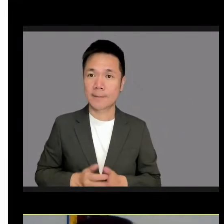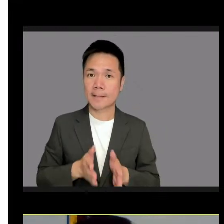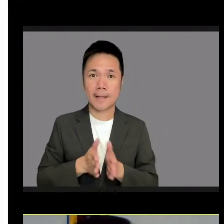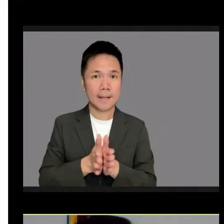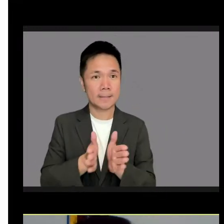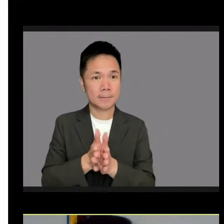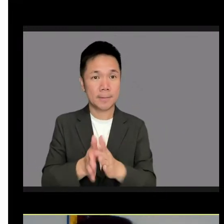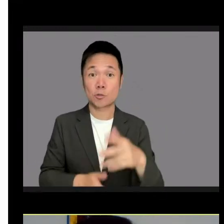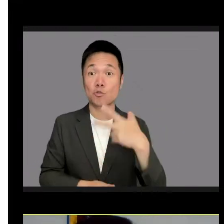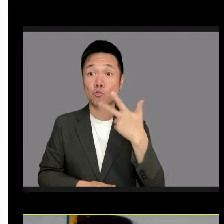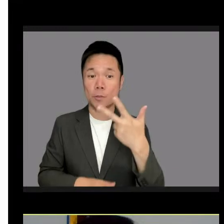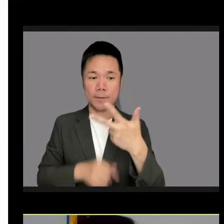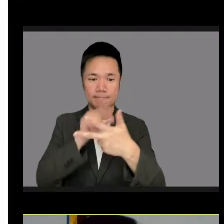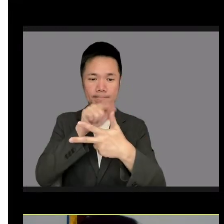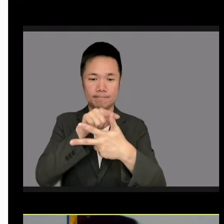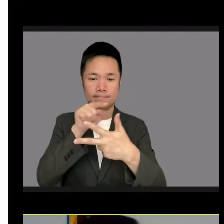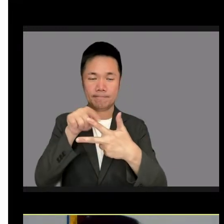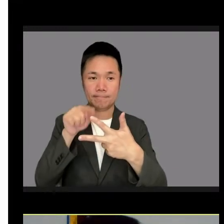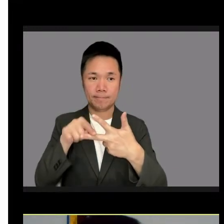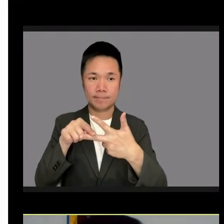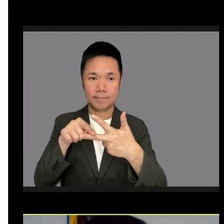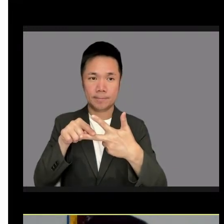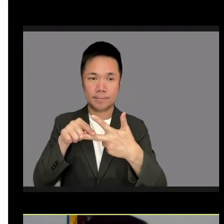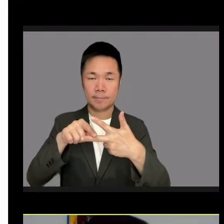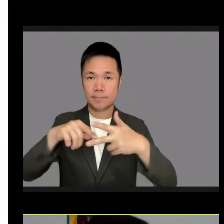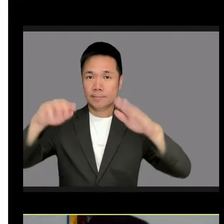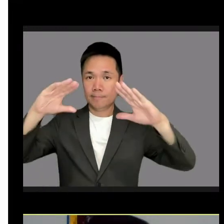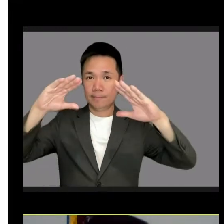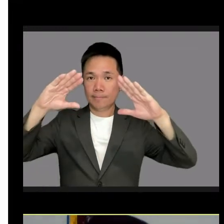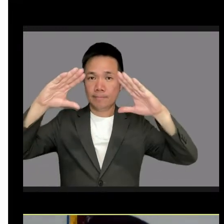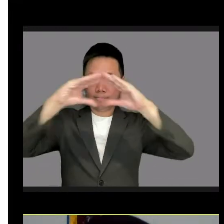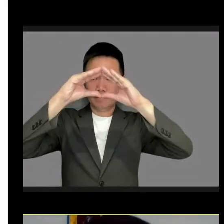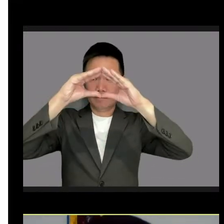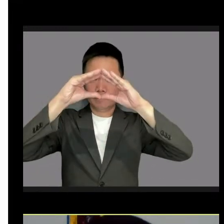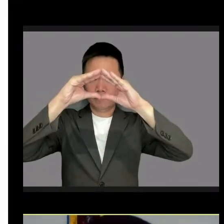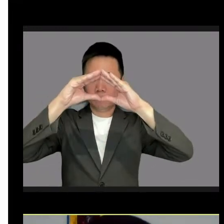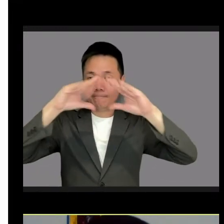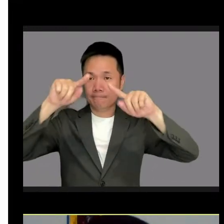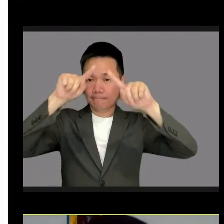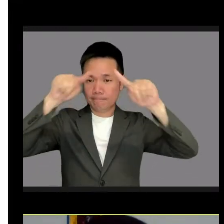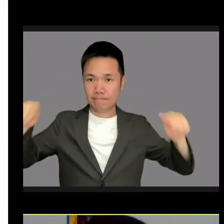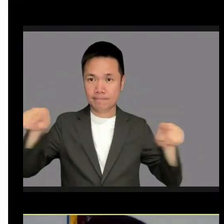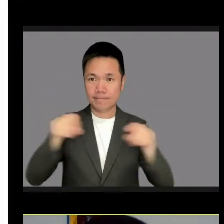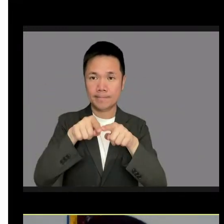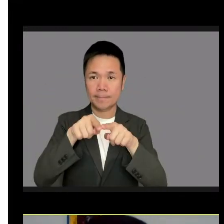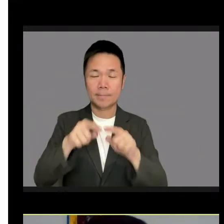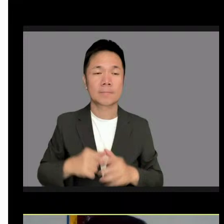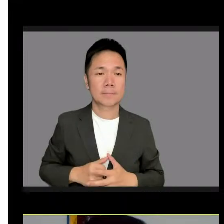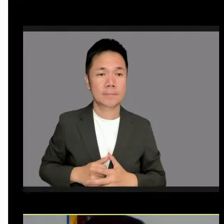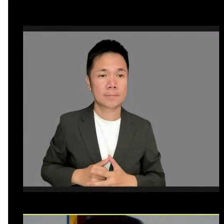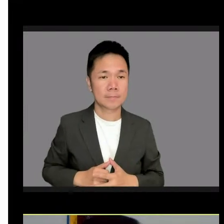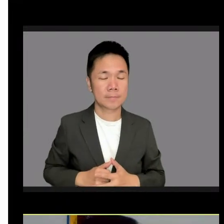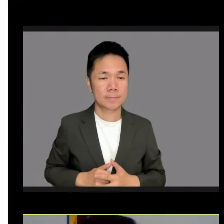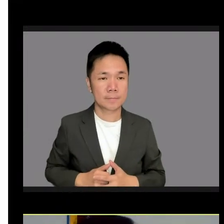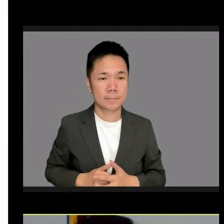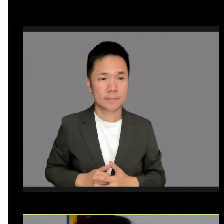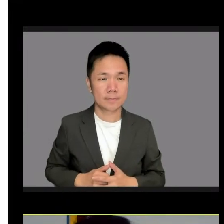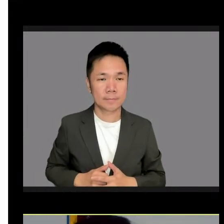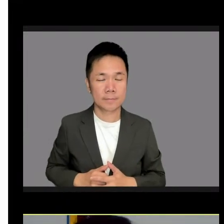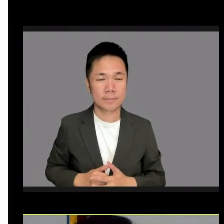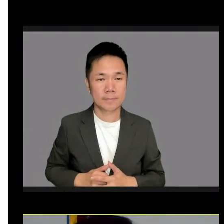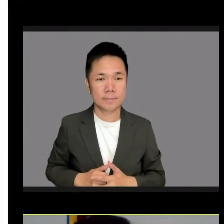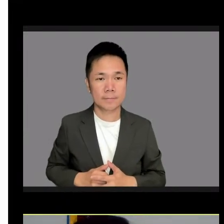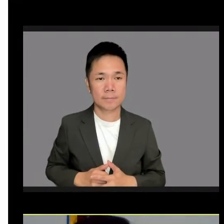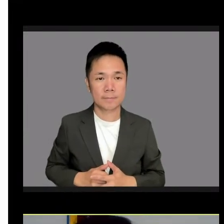into three verticals, if you I can say that, where your combined three of